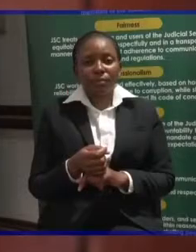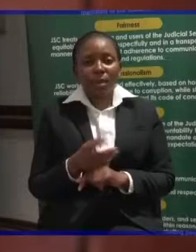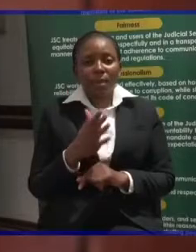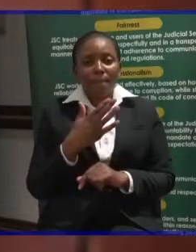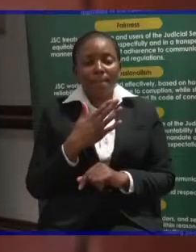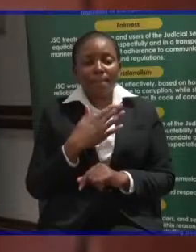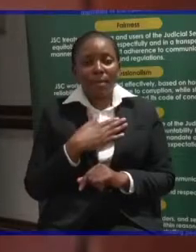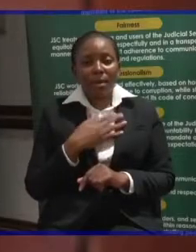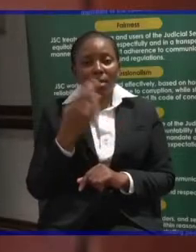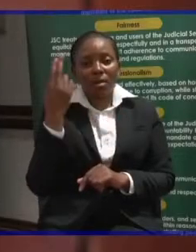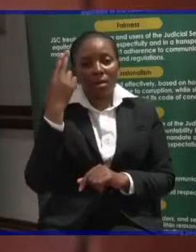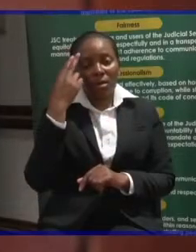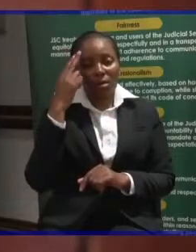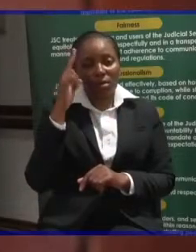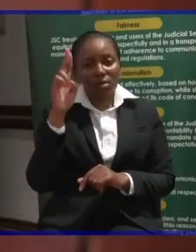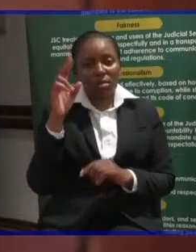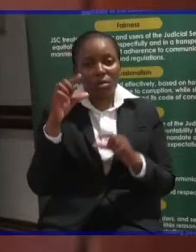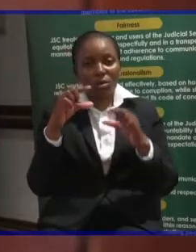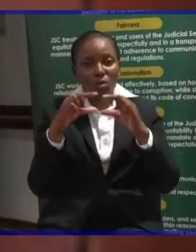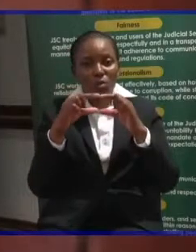my understanding of the word,